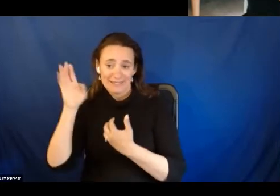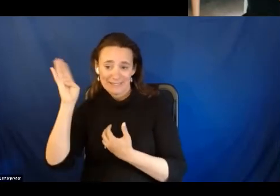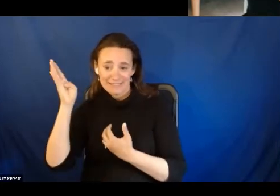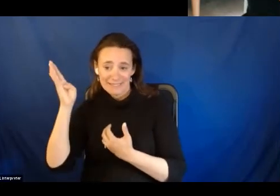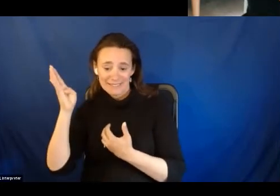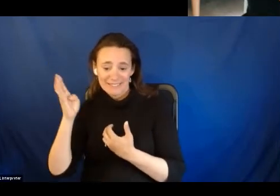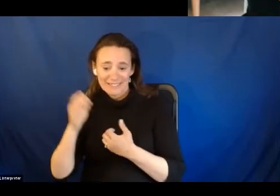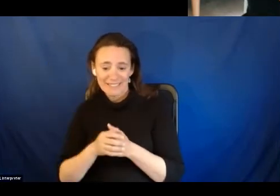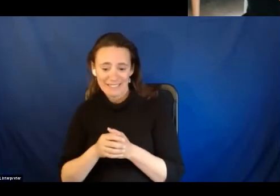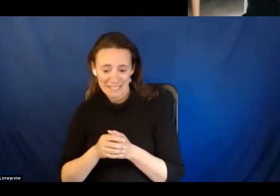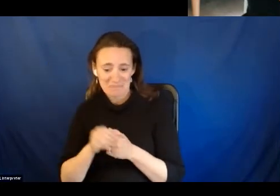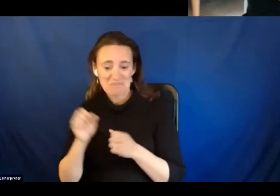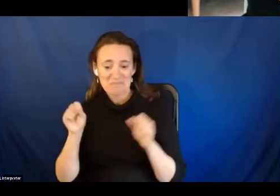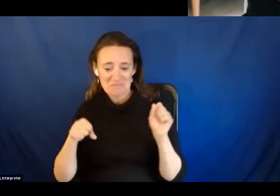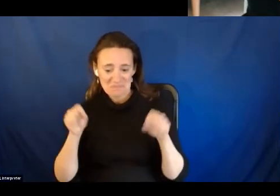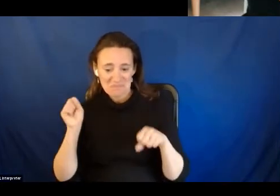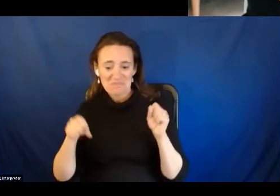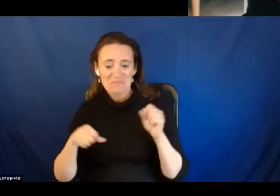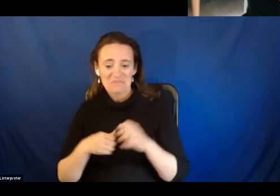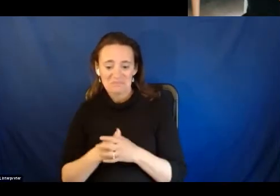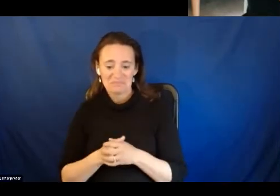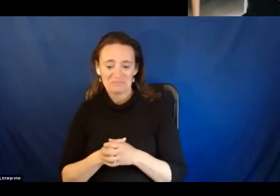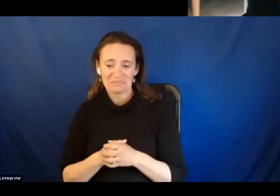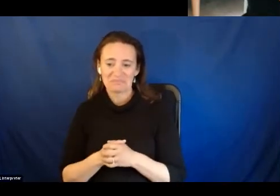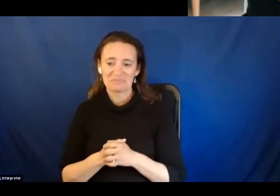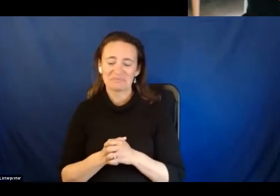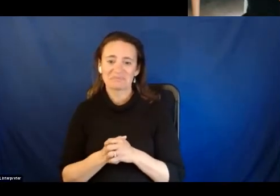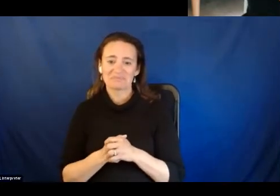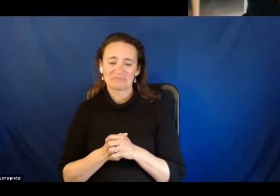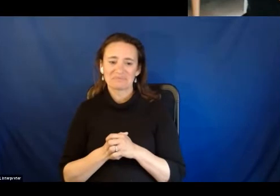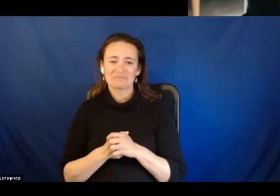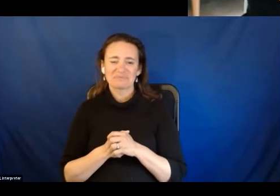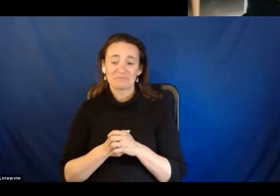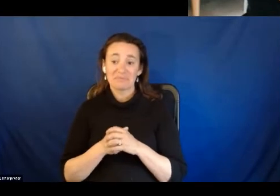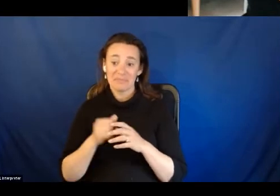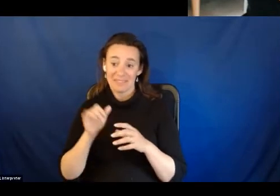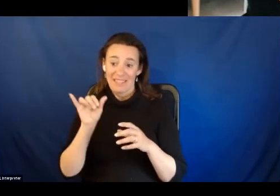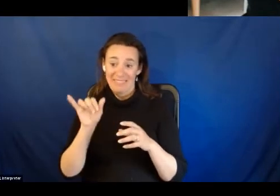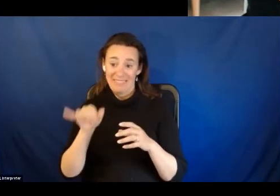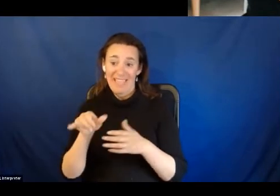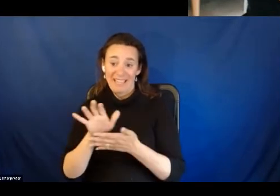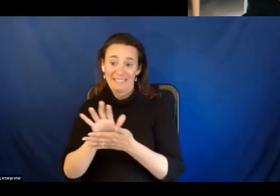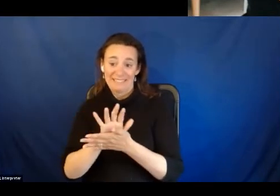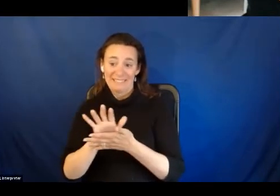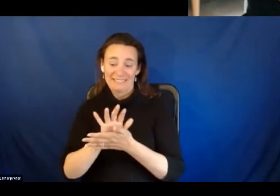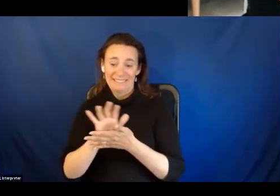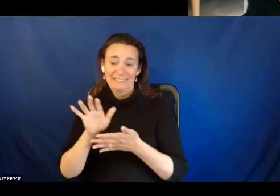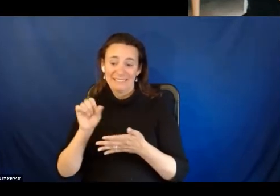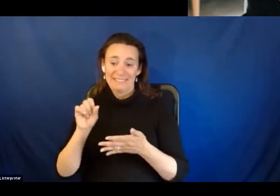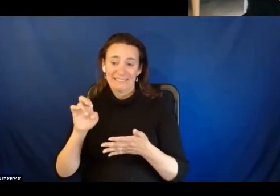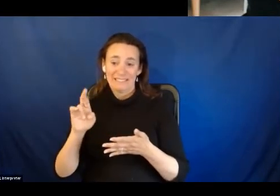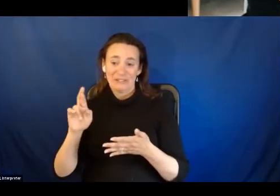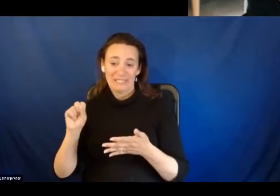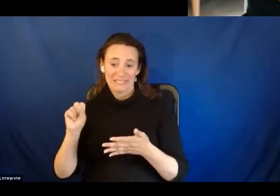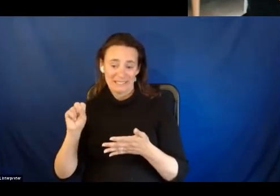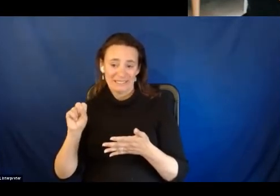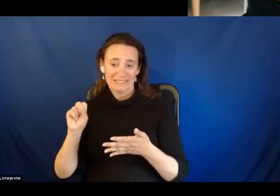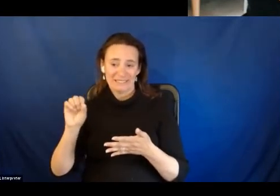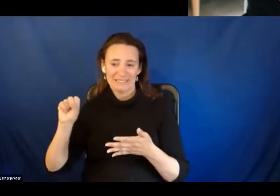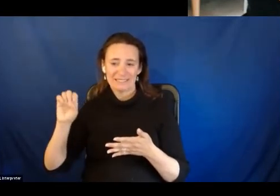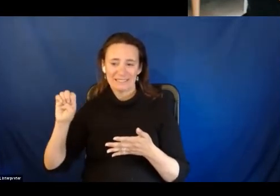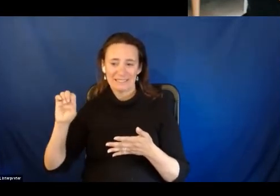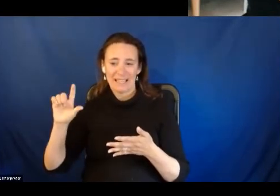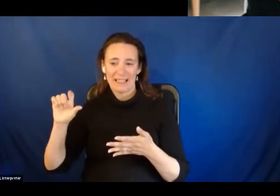Some folks are saying yes. Okay. Well, in that series, for those of you who haven't watched it, there's a part early